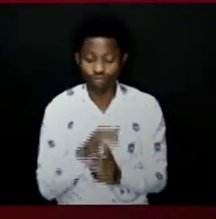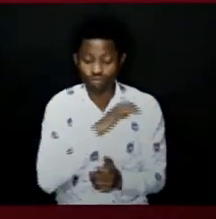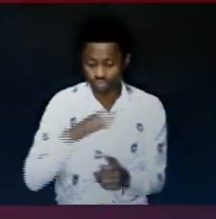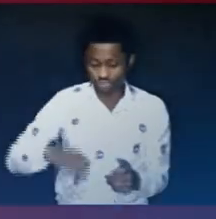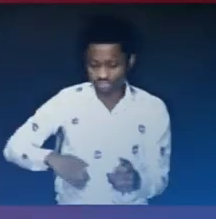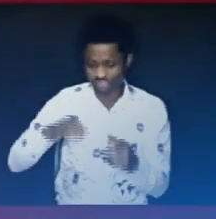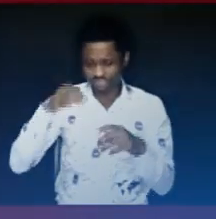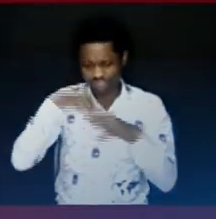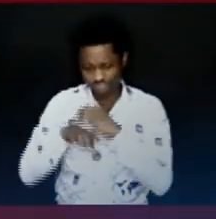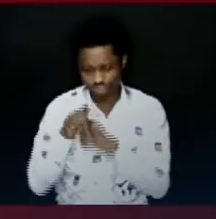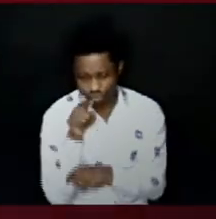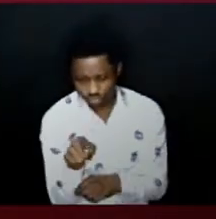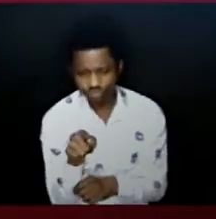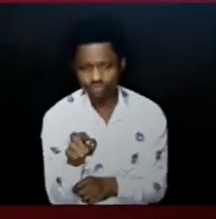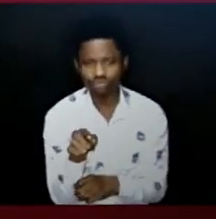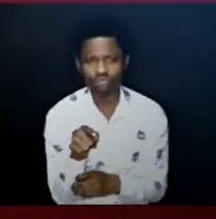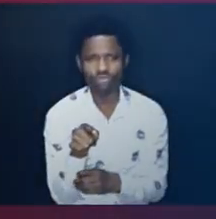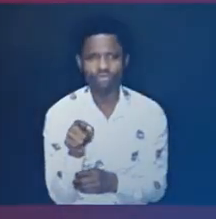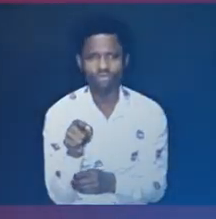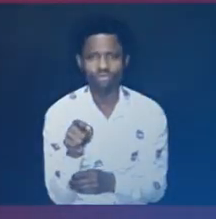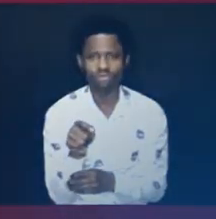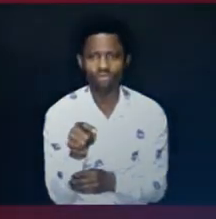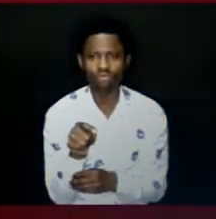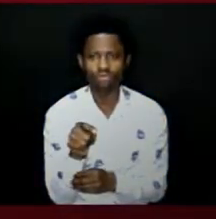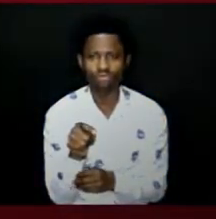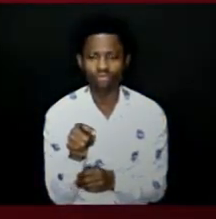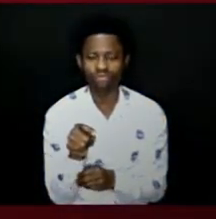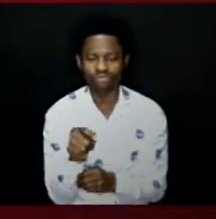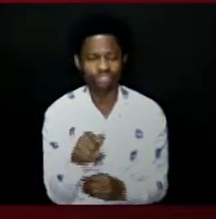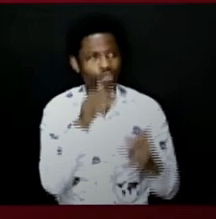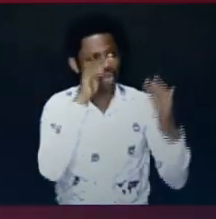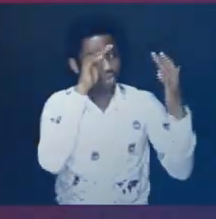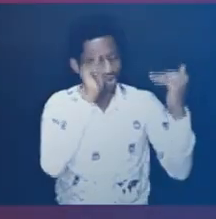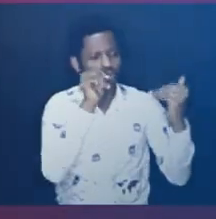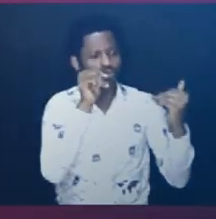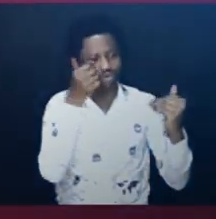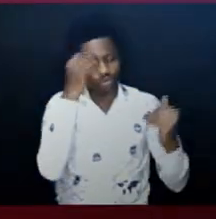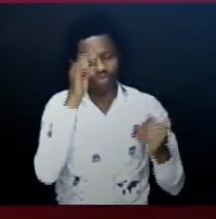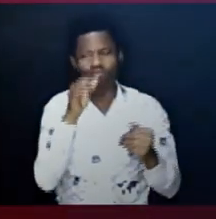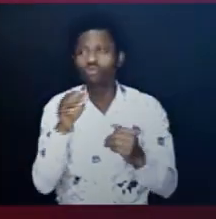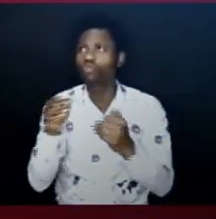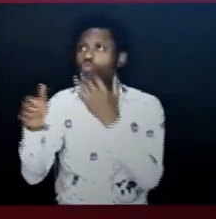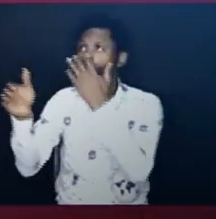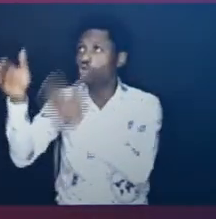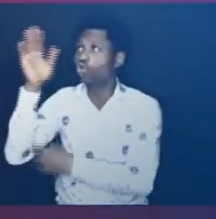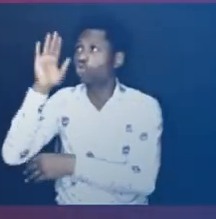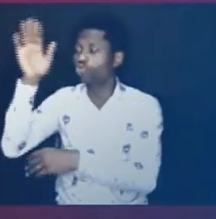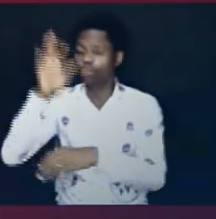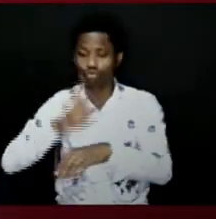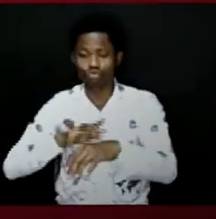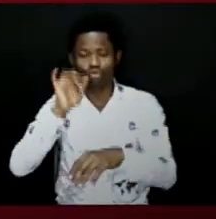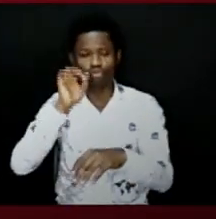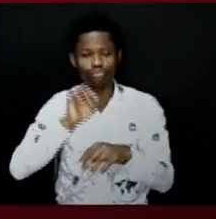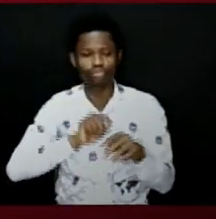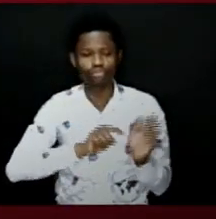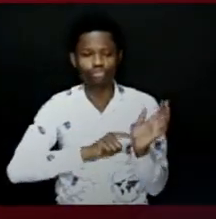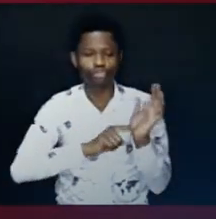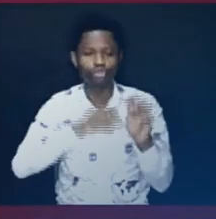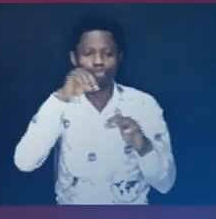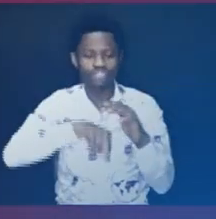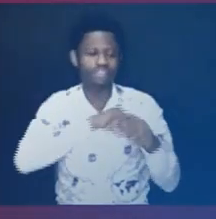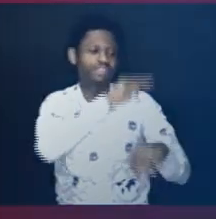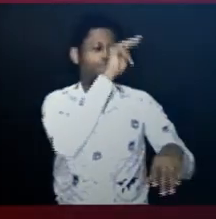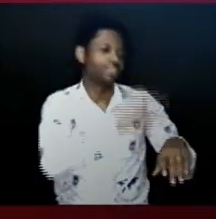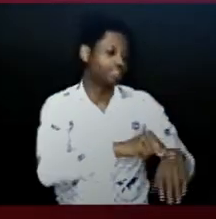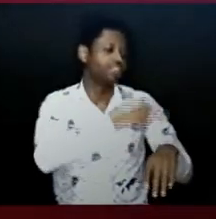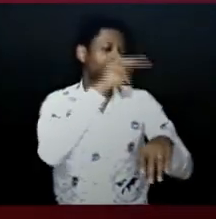Christ in you is the hope of the manifestation of the glory of God in the